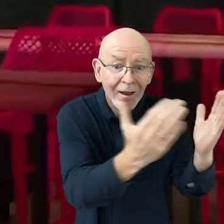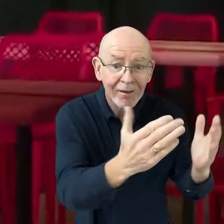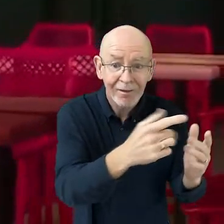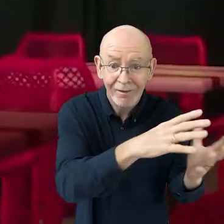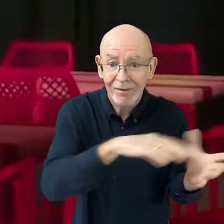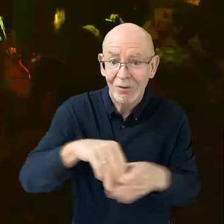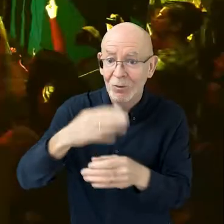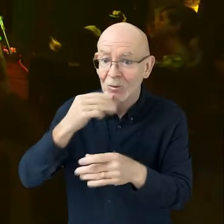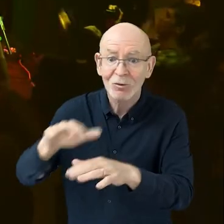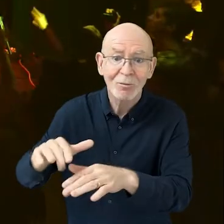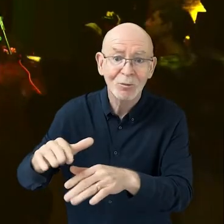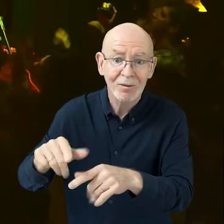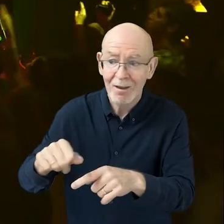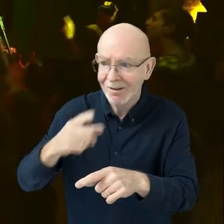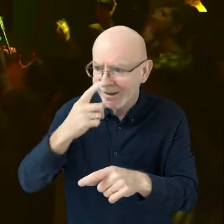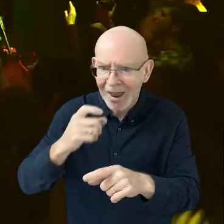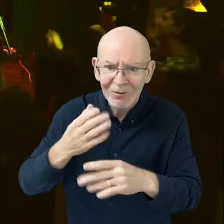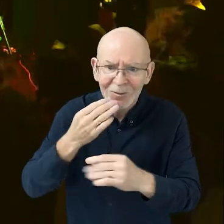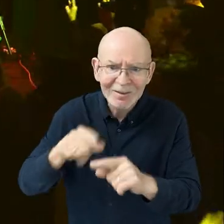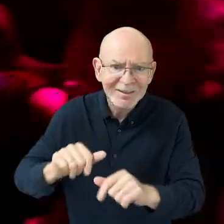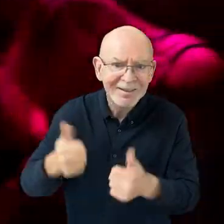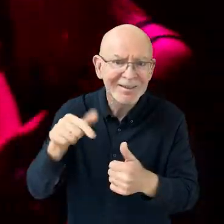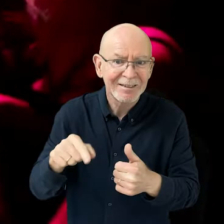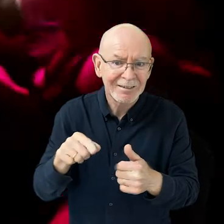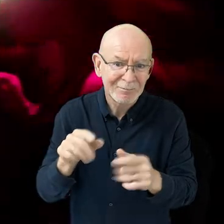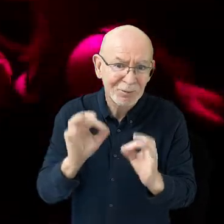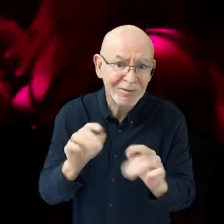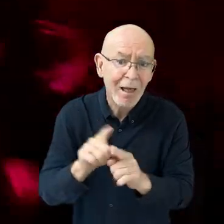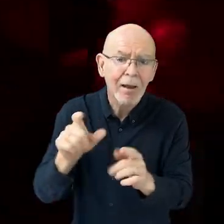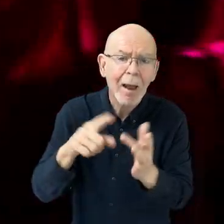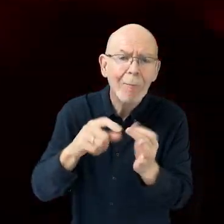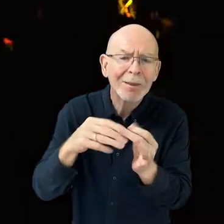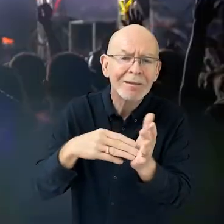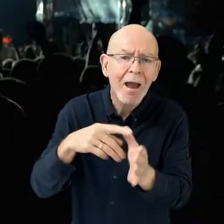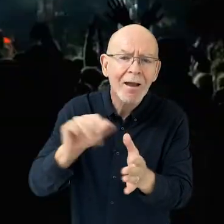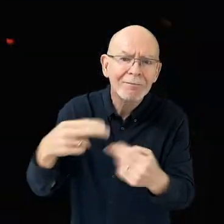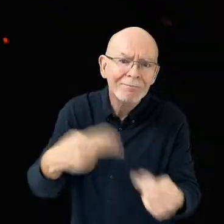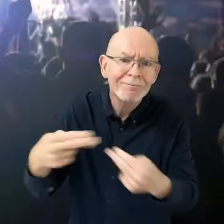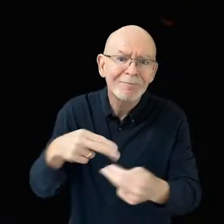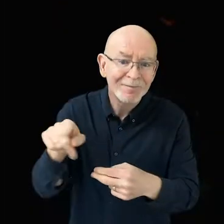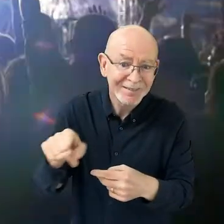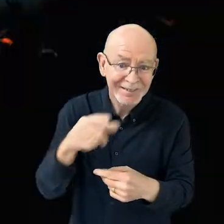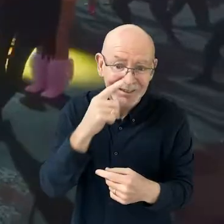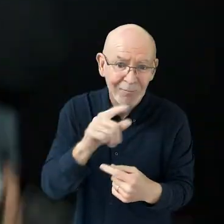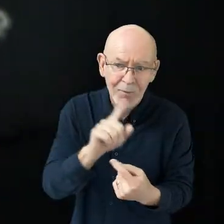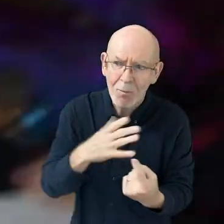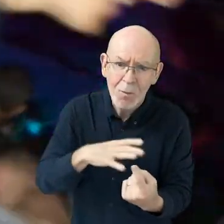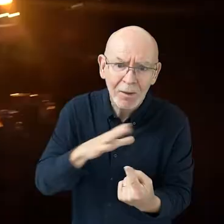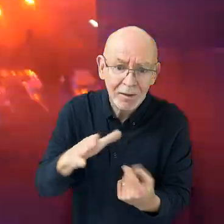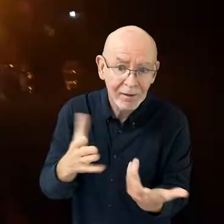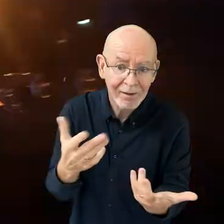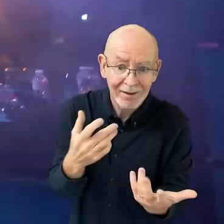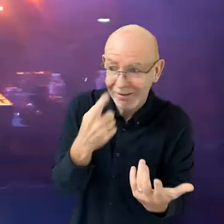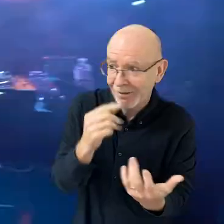and galleries that are the best at what they do. Just those perfect spaces like a club in Ibiza, places that people really want to go and